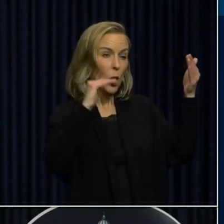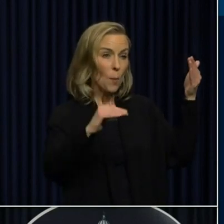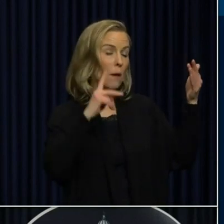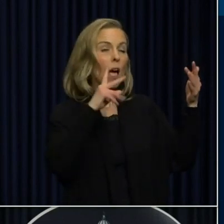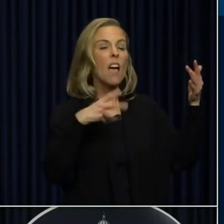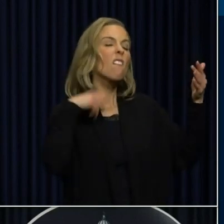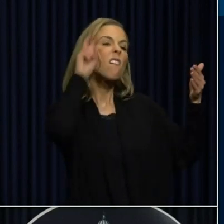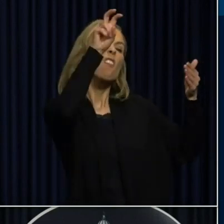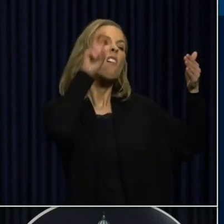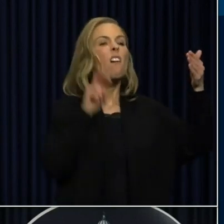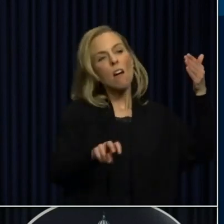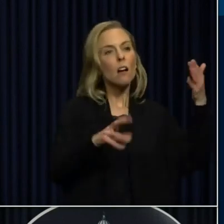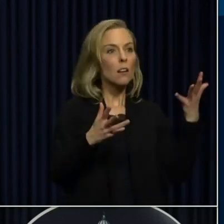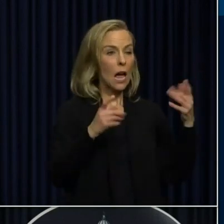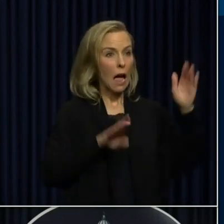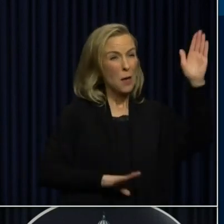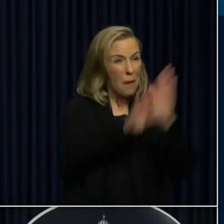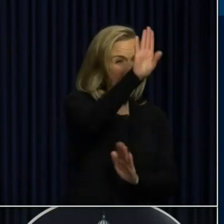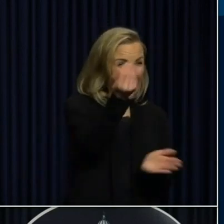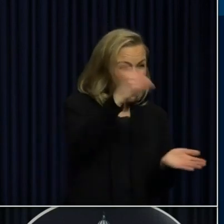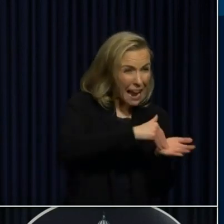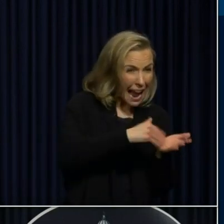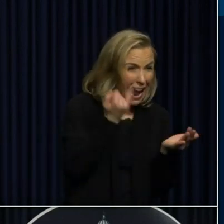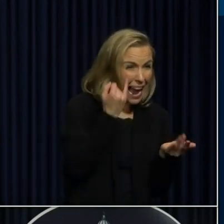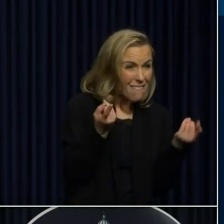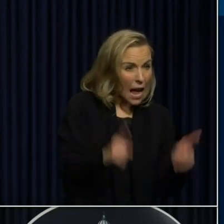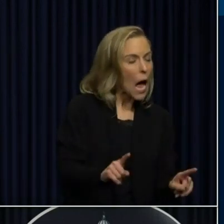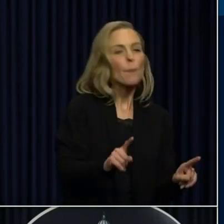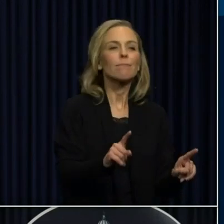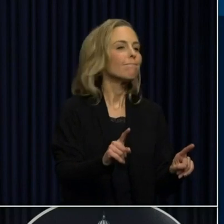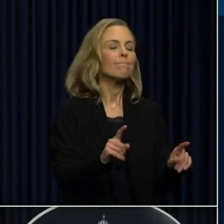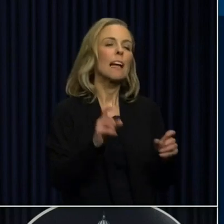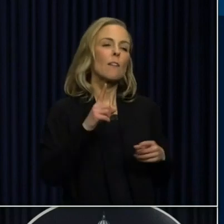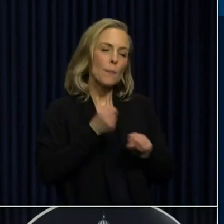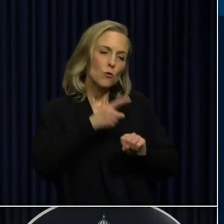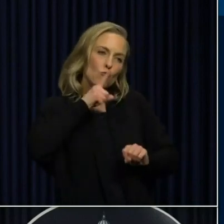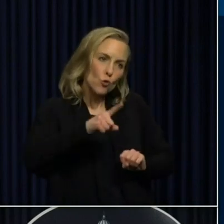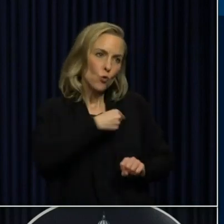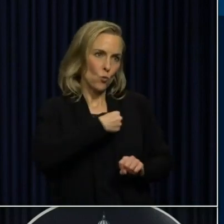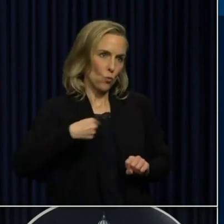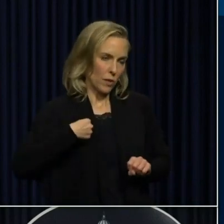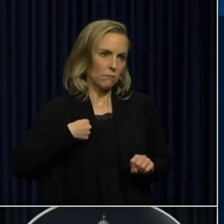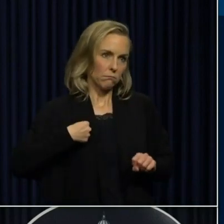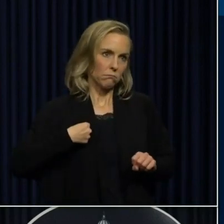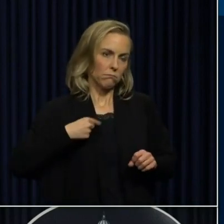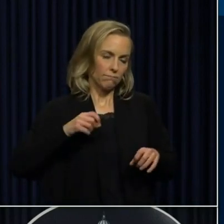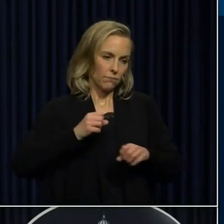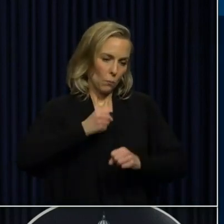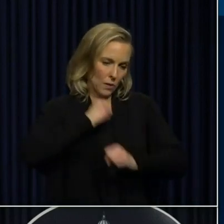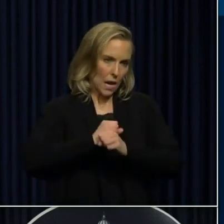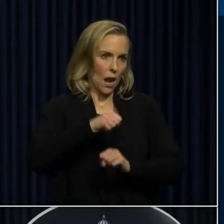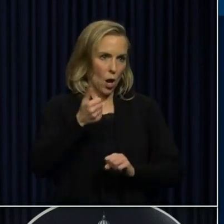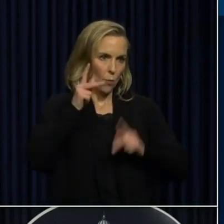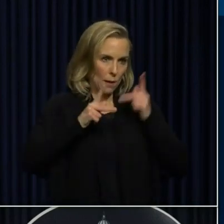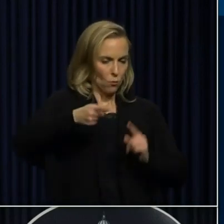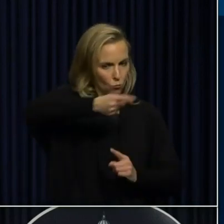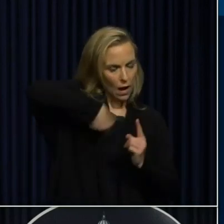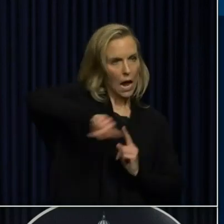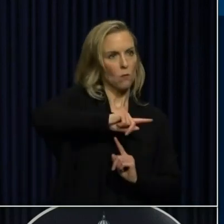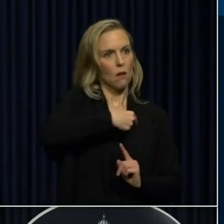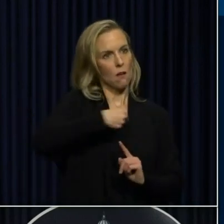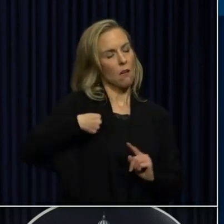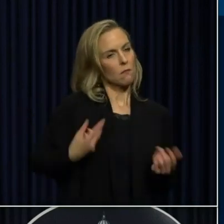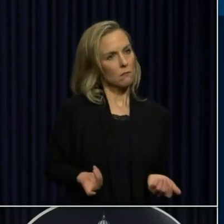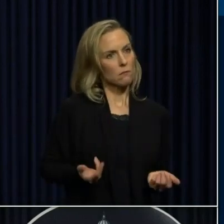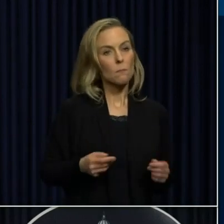a big spike, well, we gotta again do what it takes to protect the people around us.